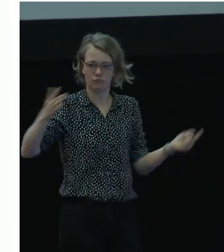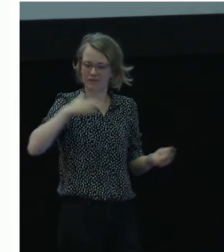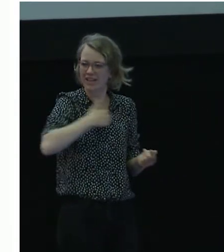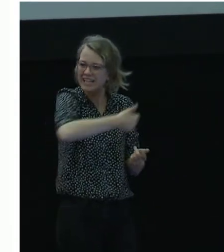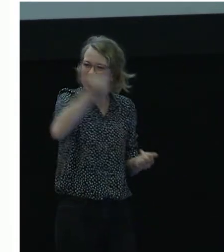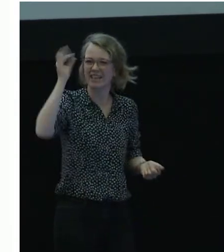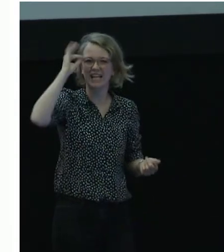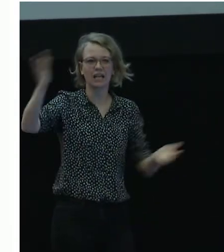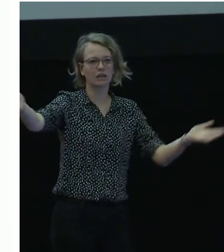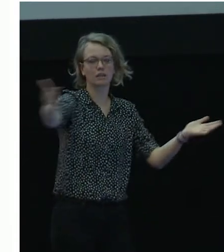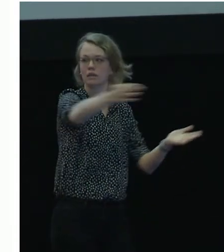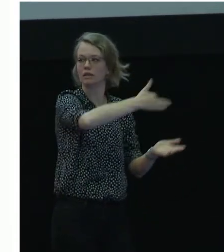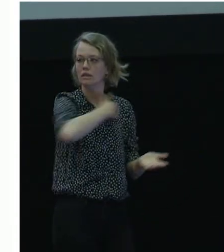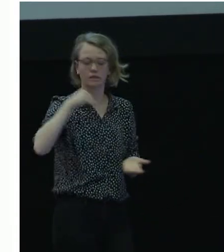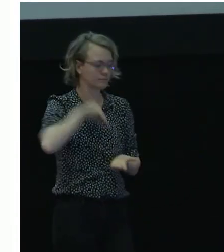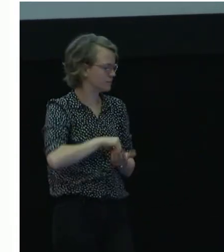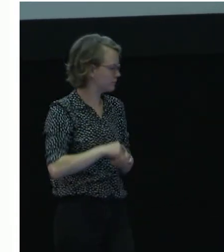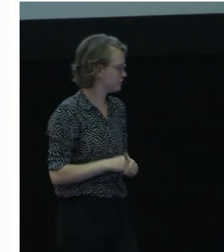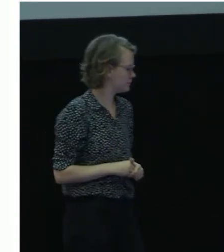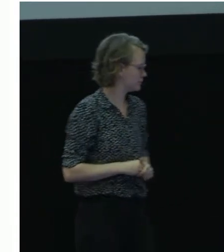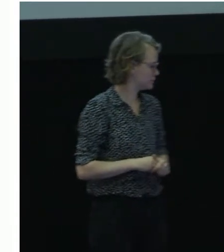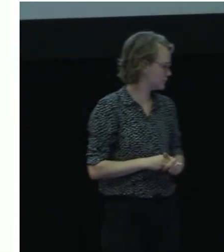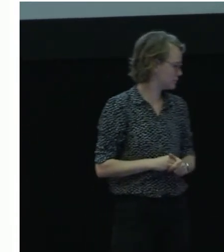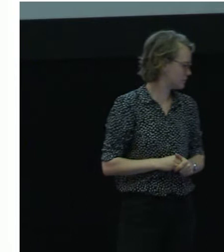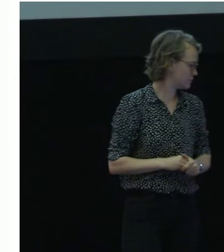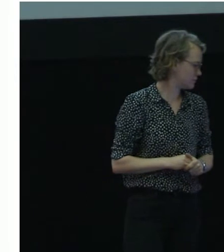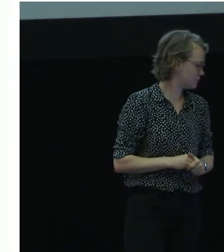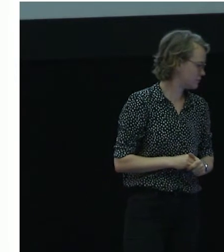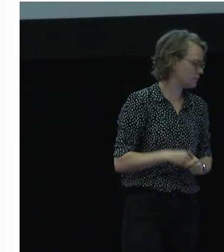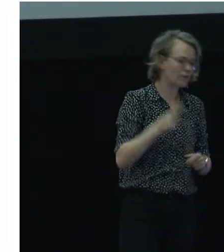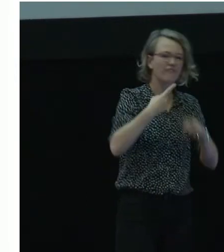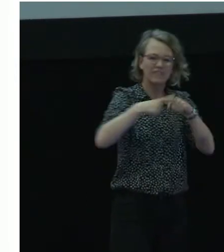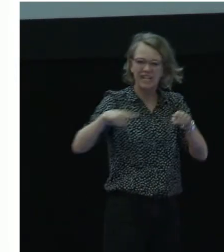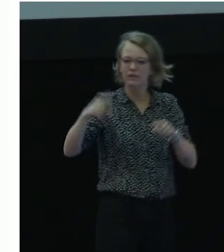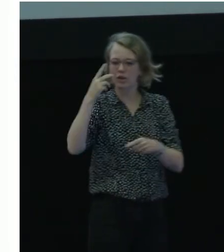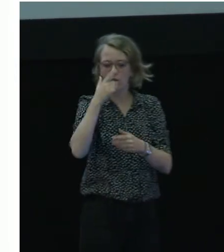We are all very diverse, and we can learn from that diversity.